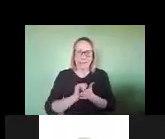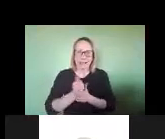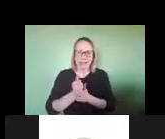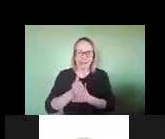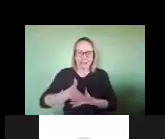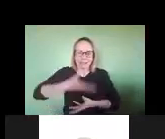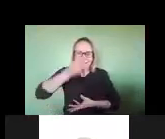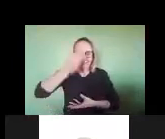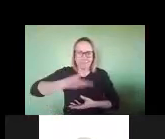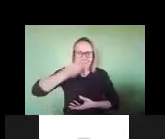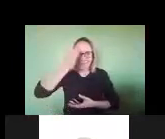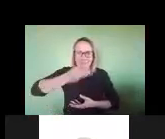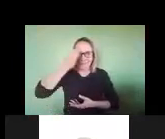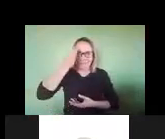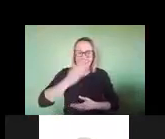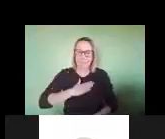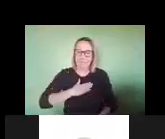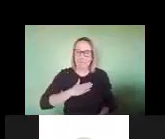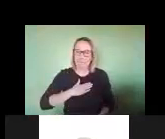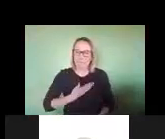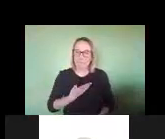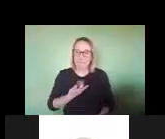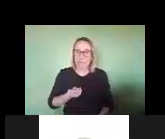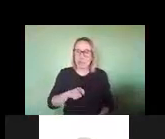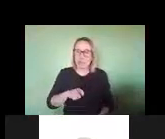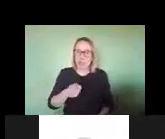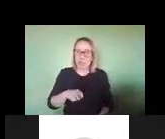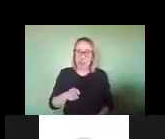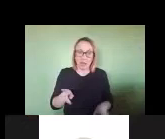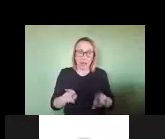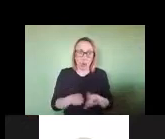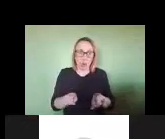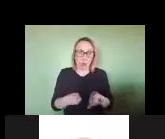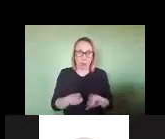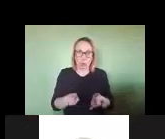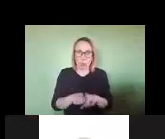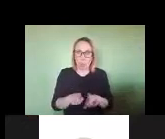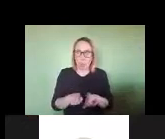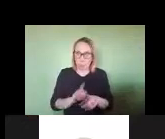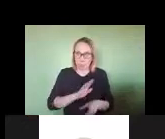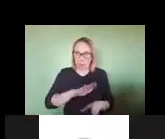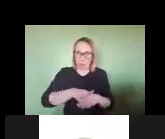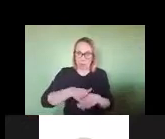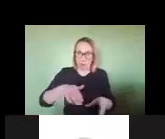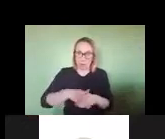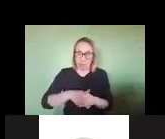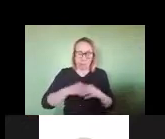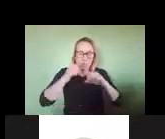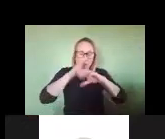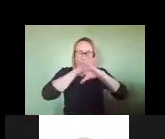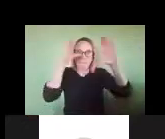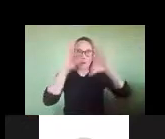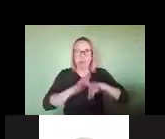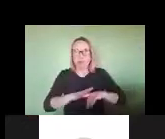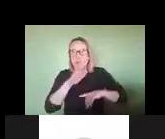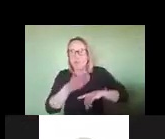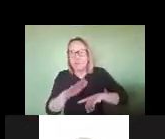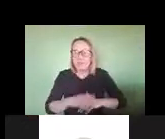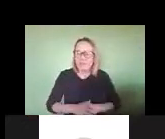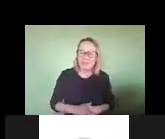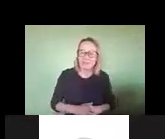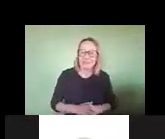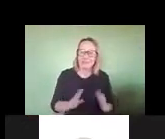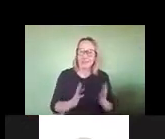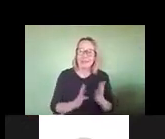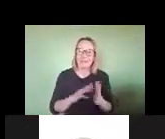Keering also got on board with digital during COVID. Imagine what more we could achieve as more people get on board. And Matt Sang from New